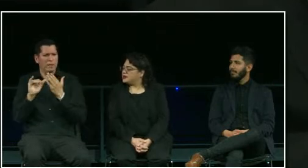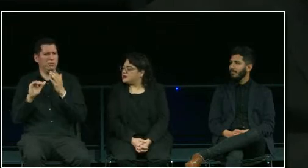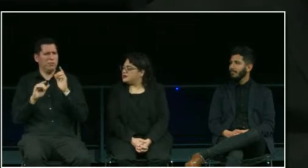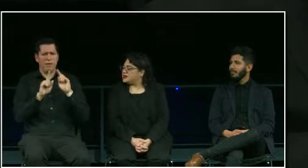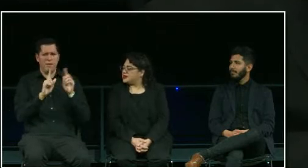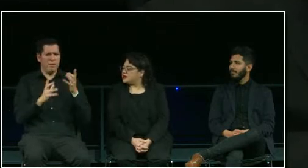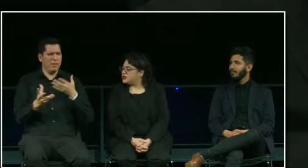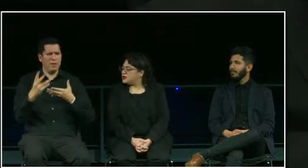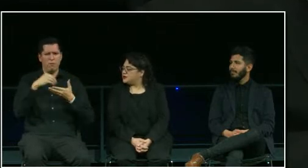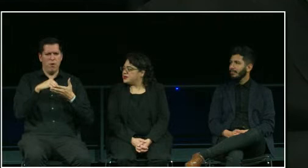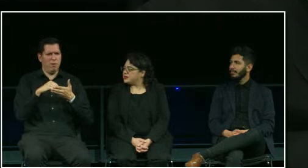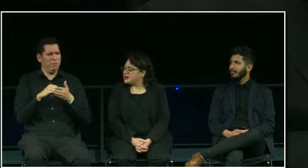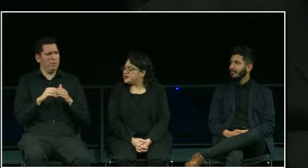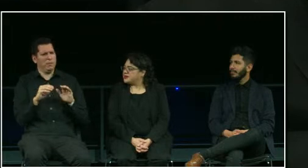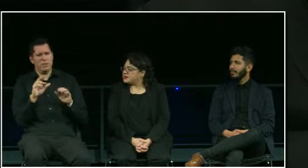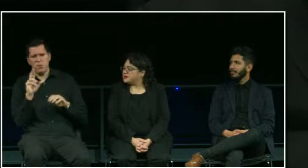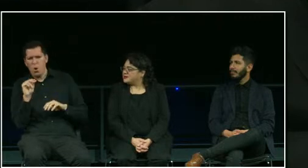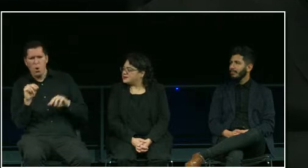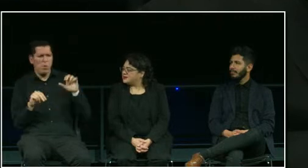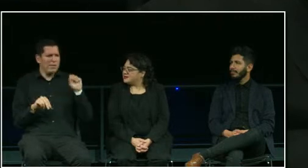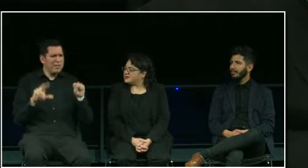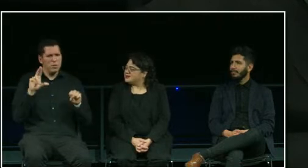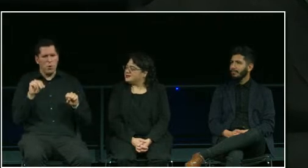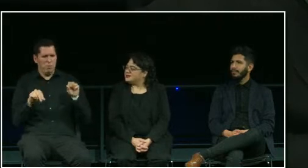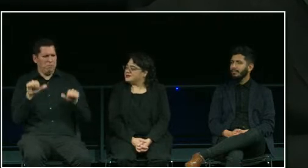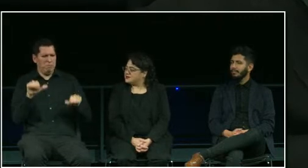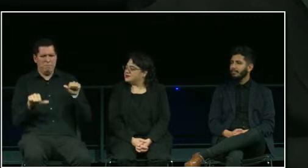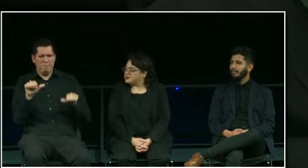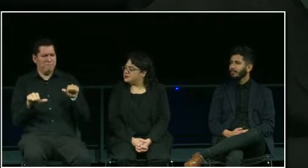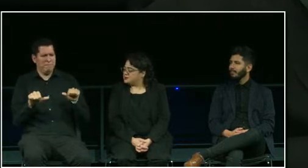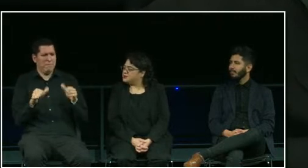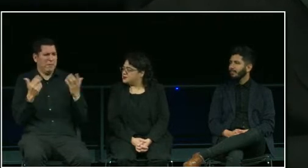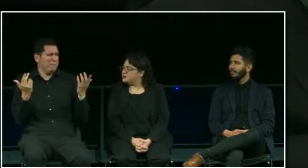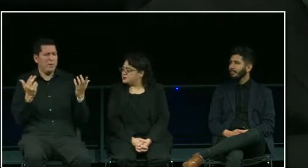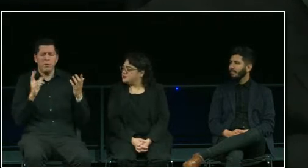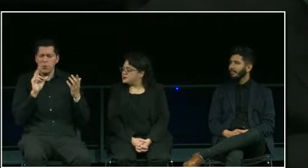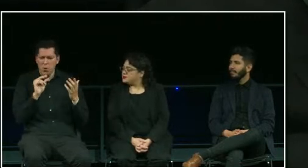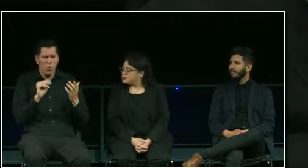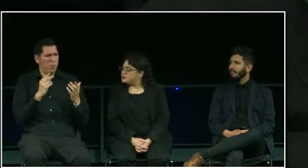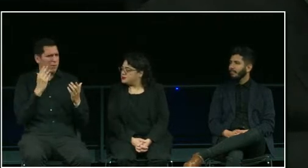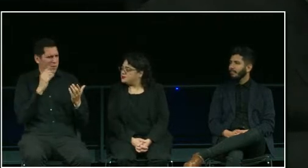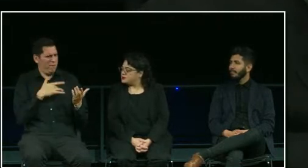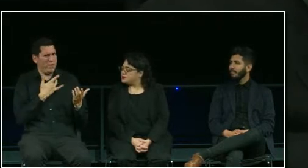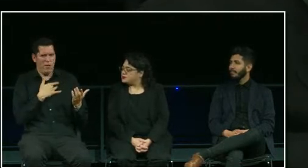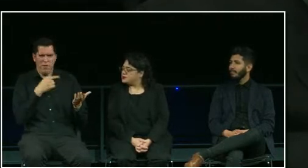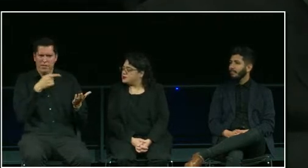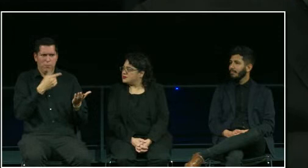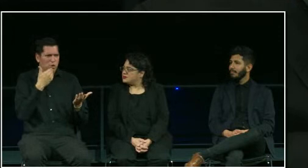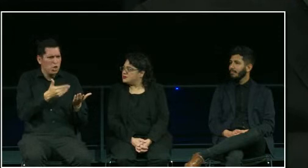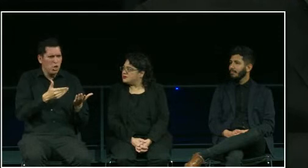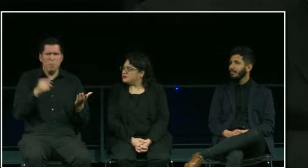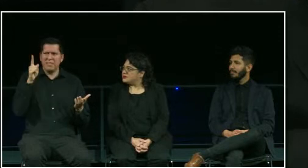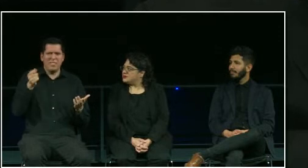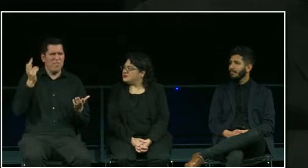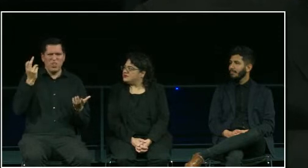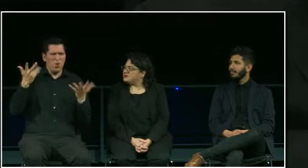When the more resistance you have to an idea, the more you have to think, it's gonna be good, because these fuckers don't wanna make